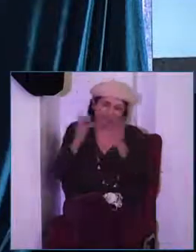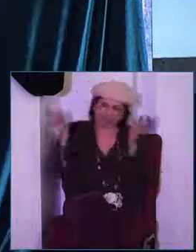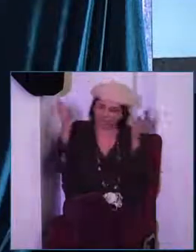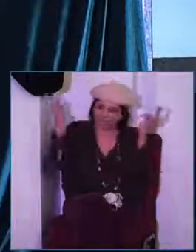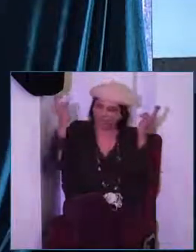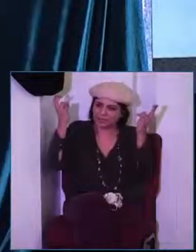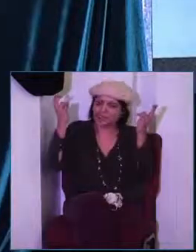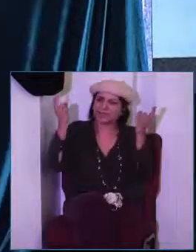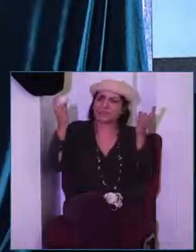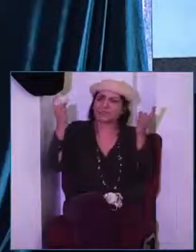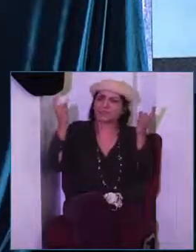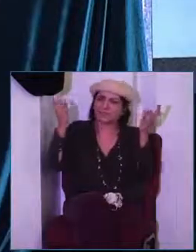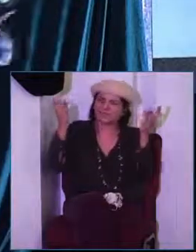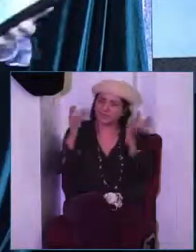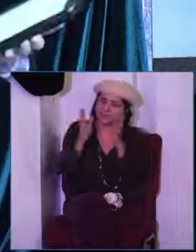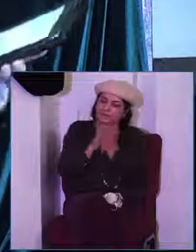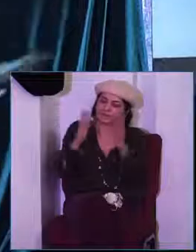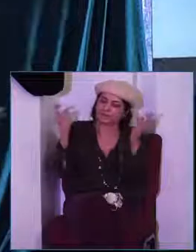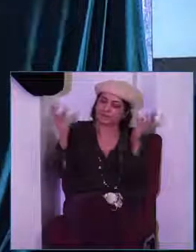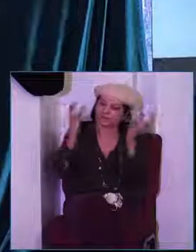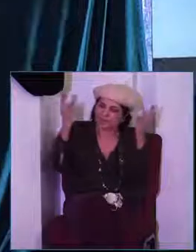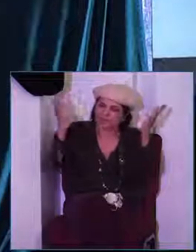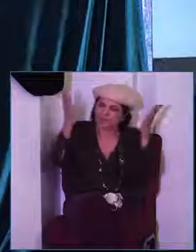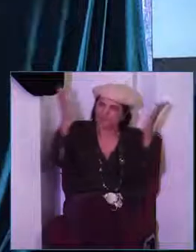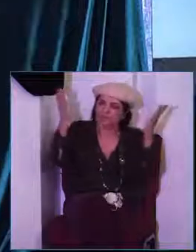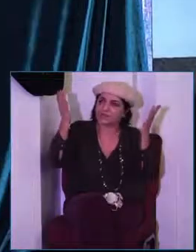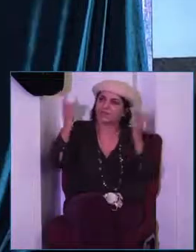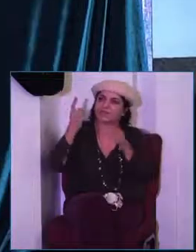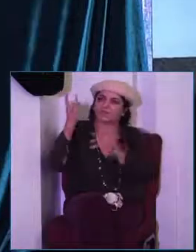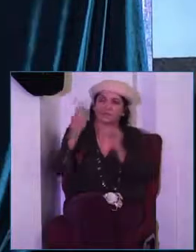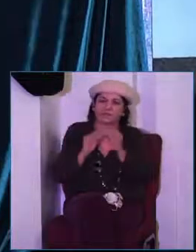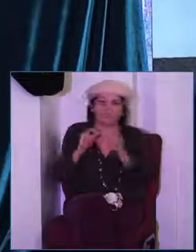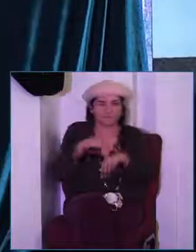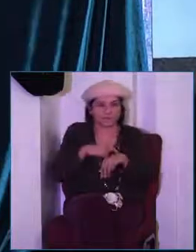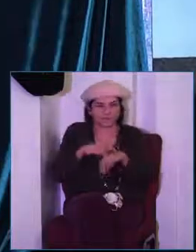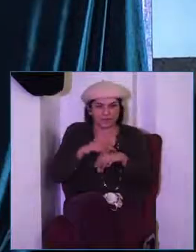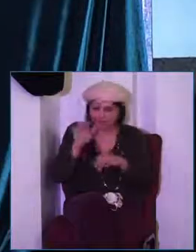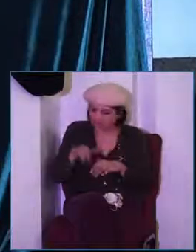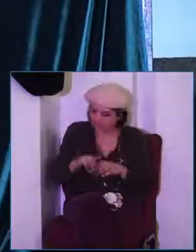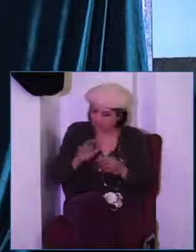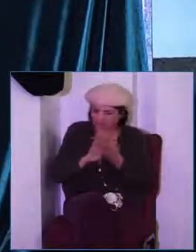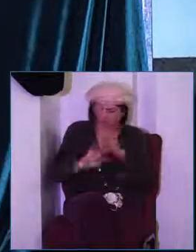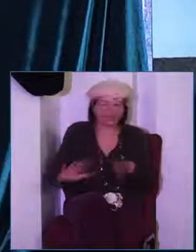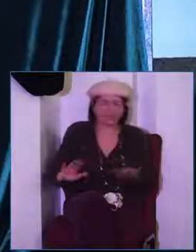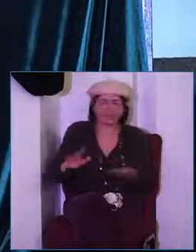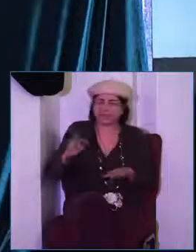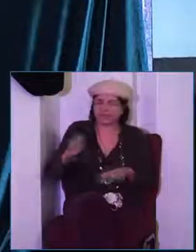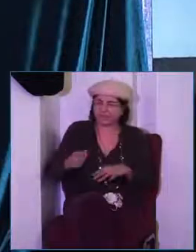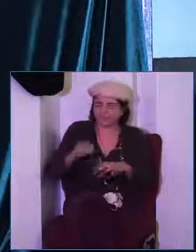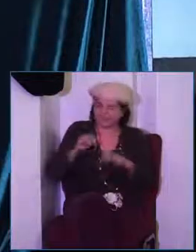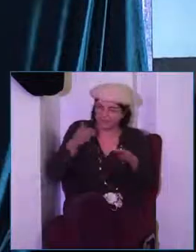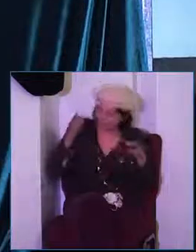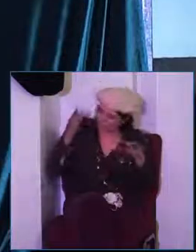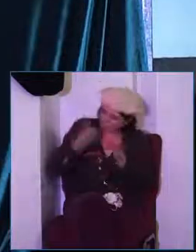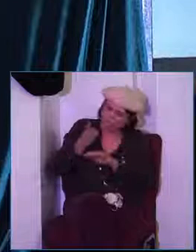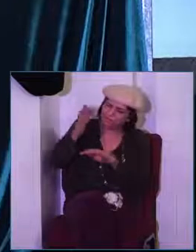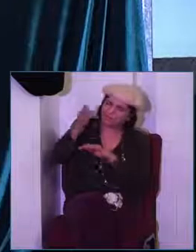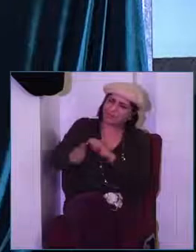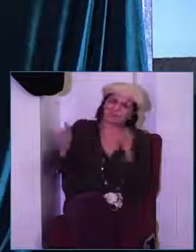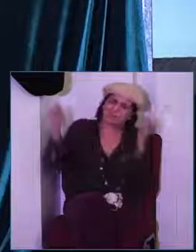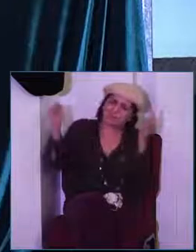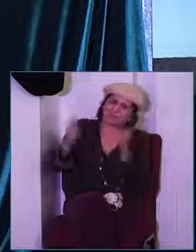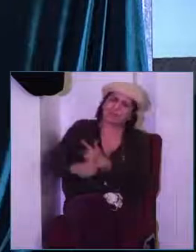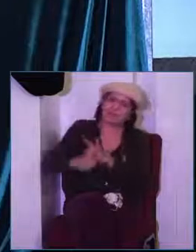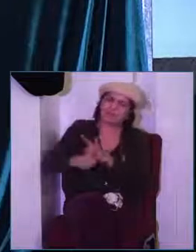that transcends all understanding, that peace which stands guard over your